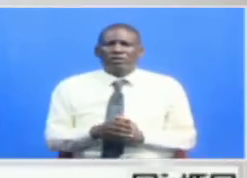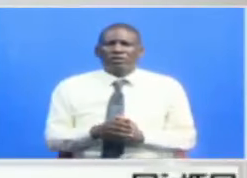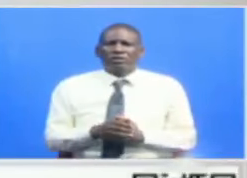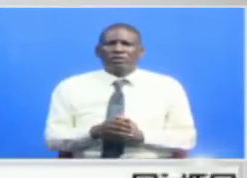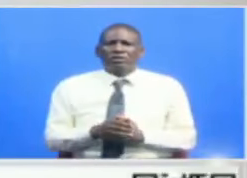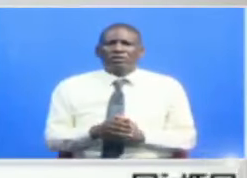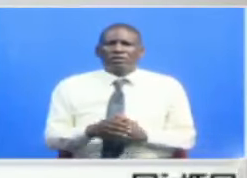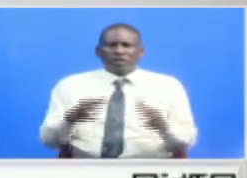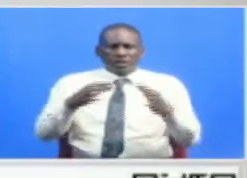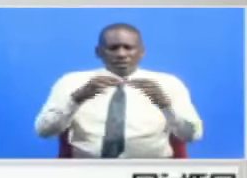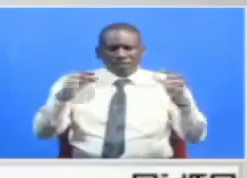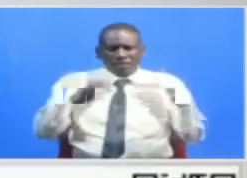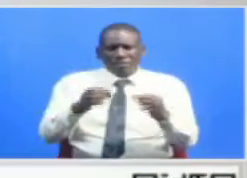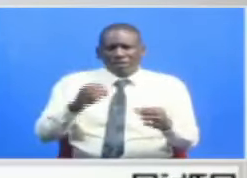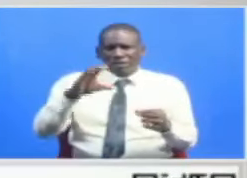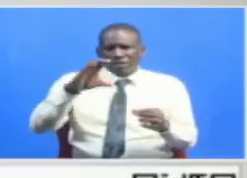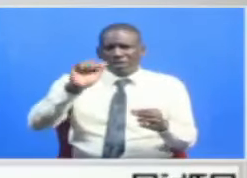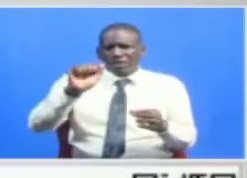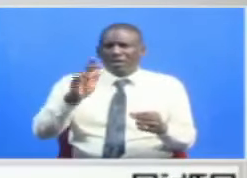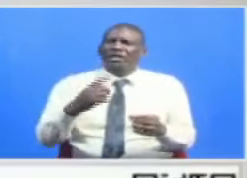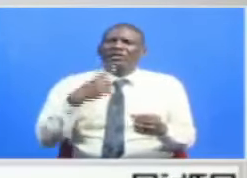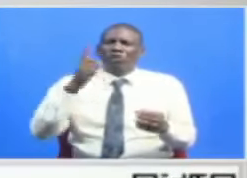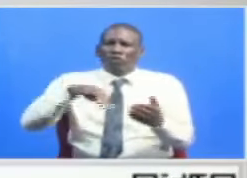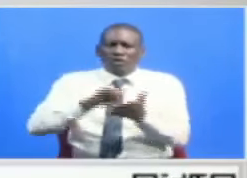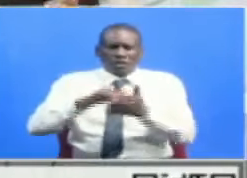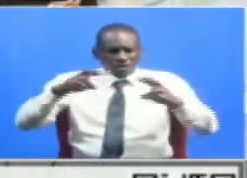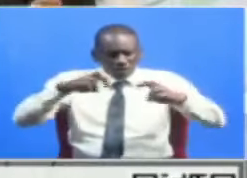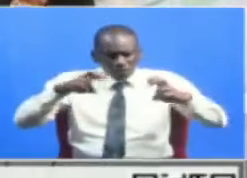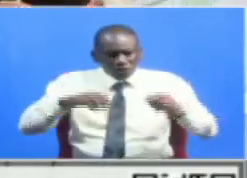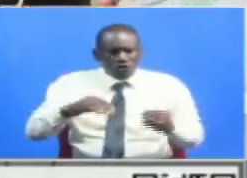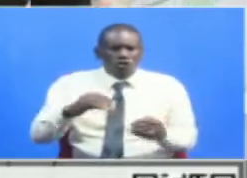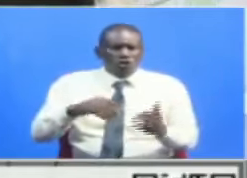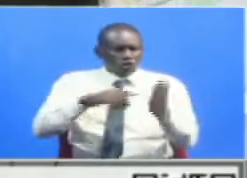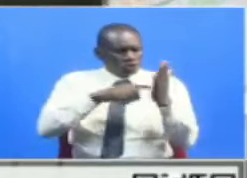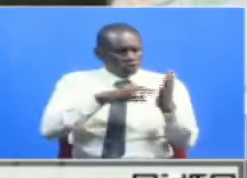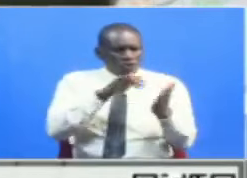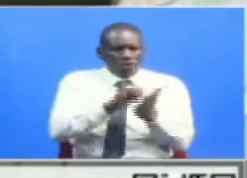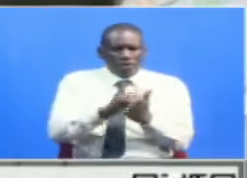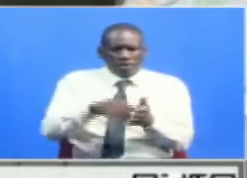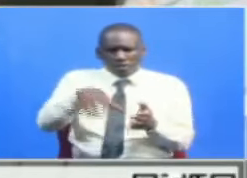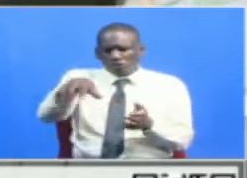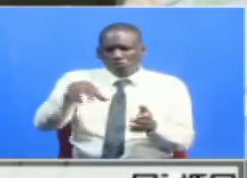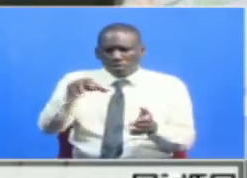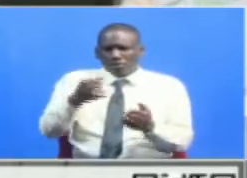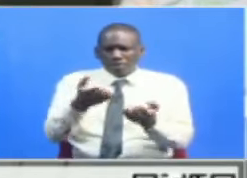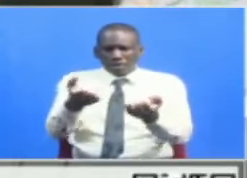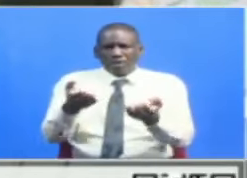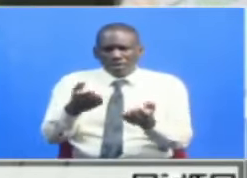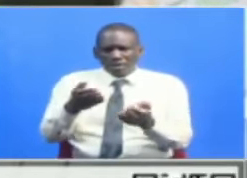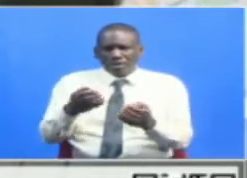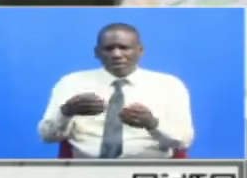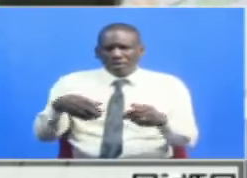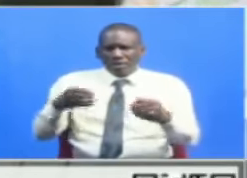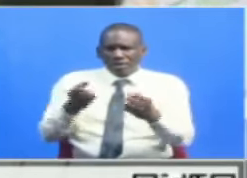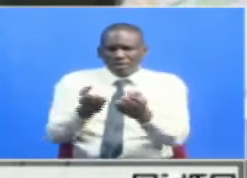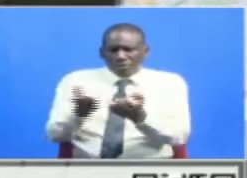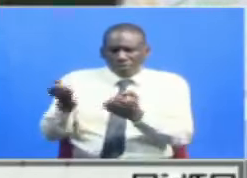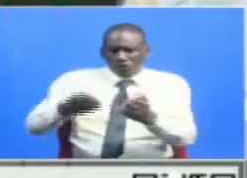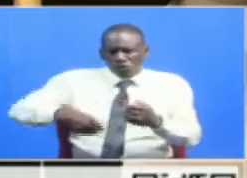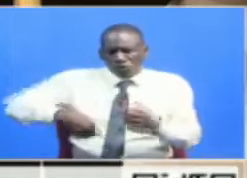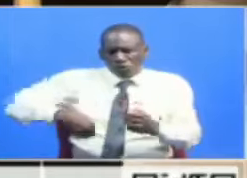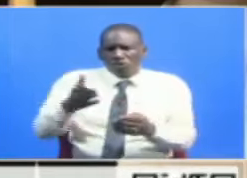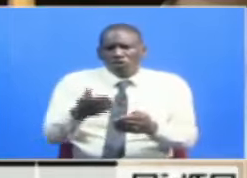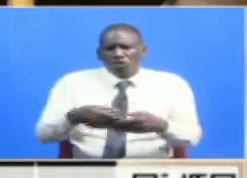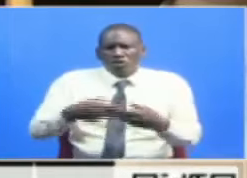In a statement, the CAK says investigations determined that the retailer required its suppliers to provide free products